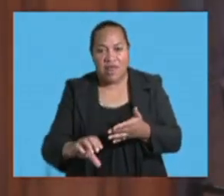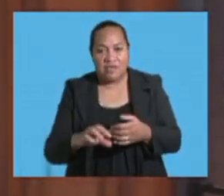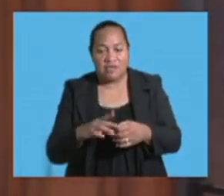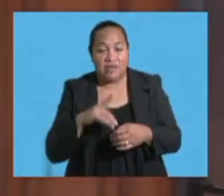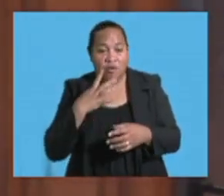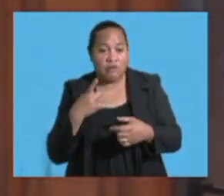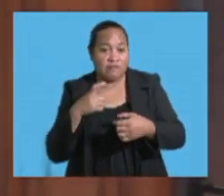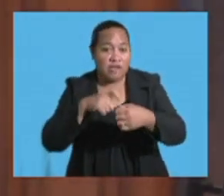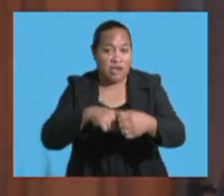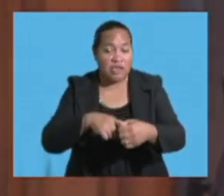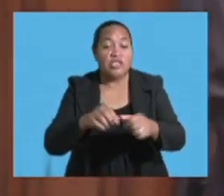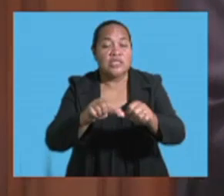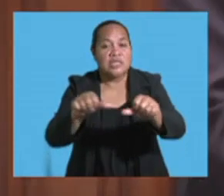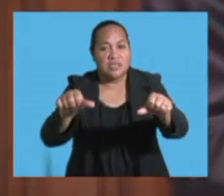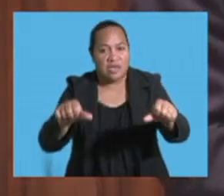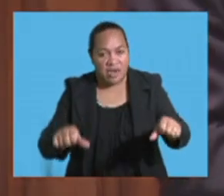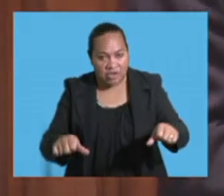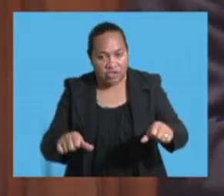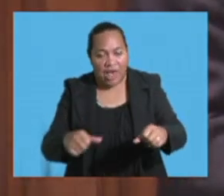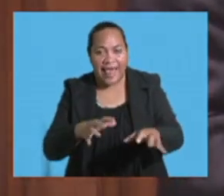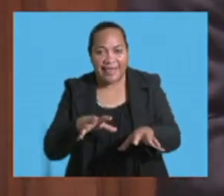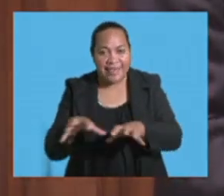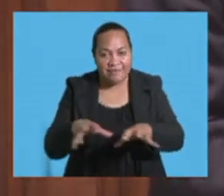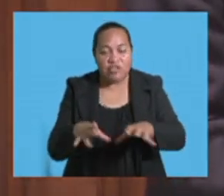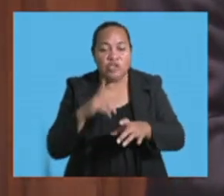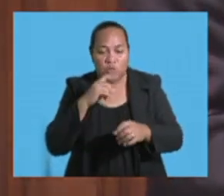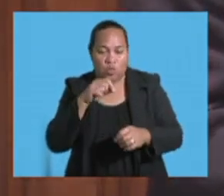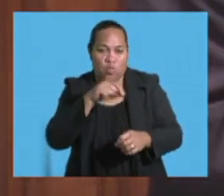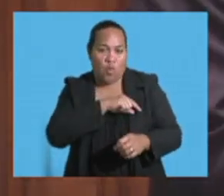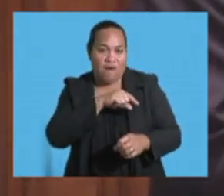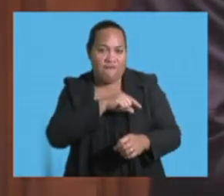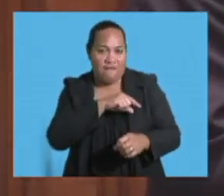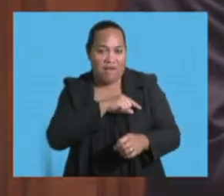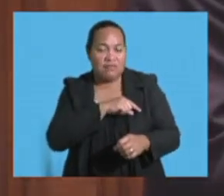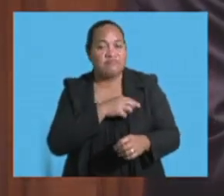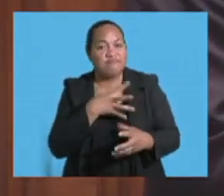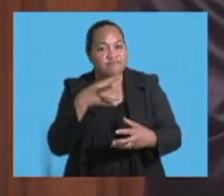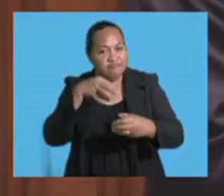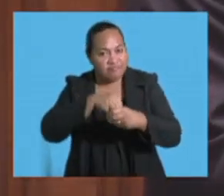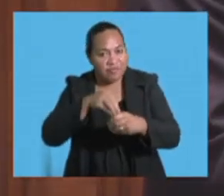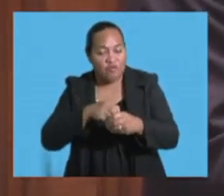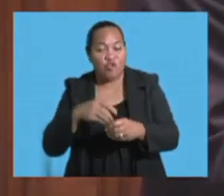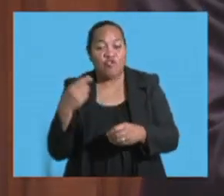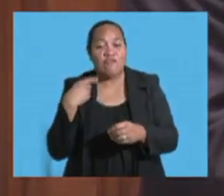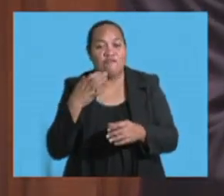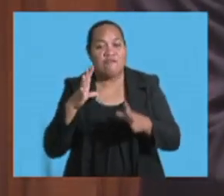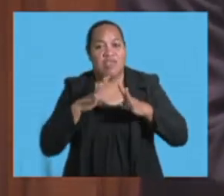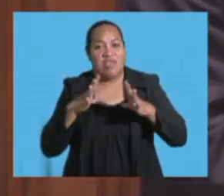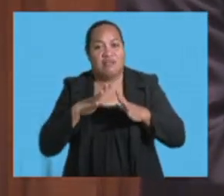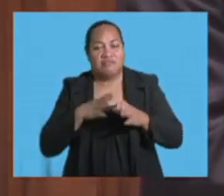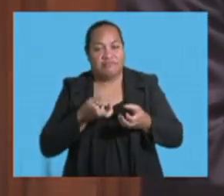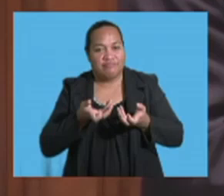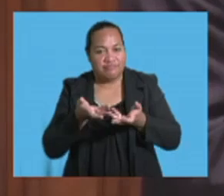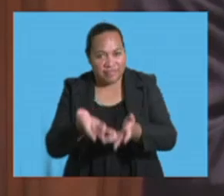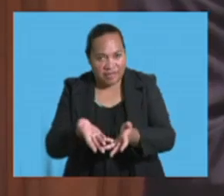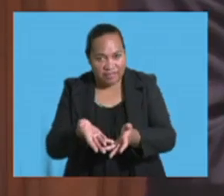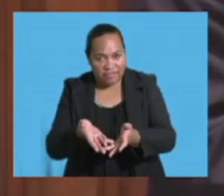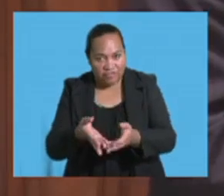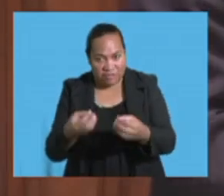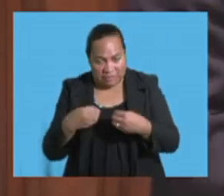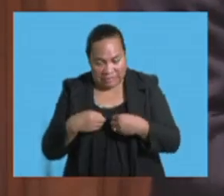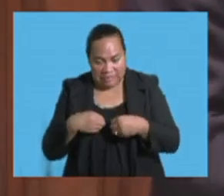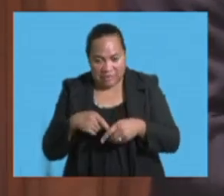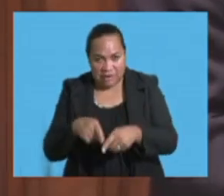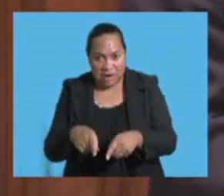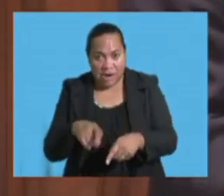in agricultural activities can qualify for this stamp duty, waiver provided that a bona